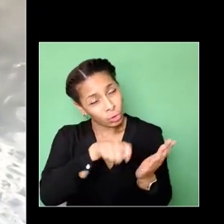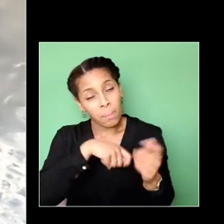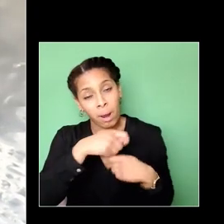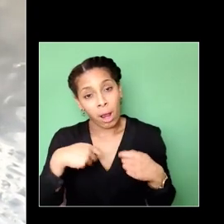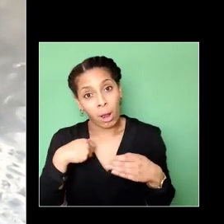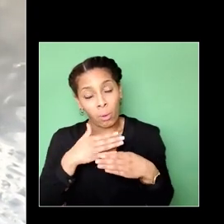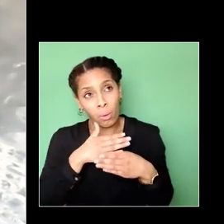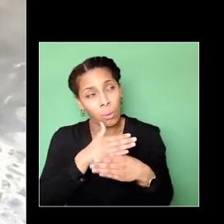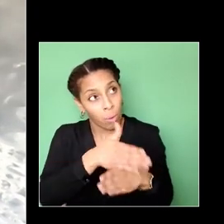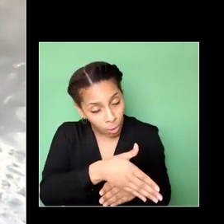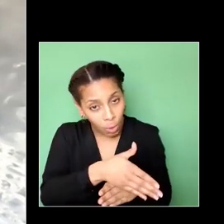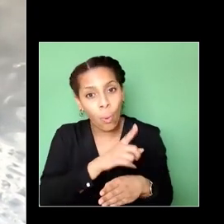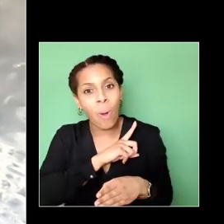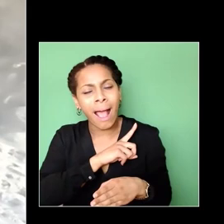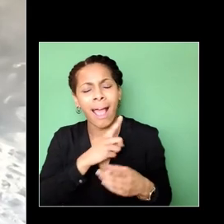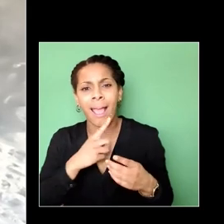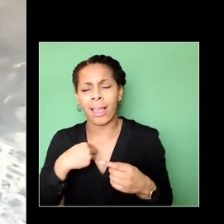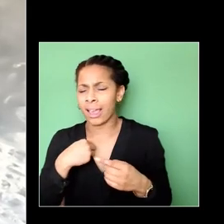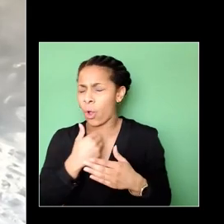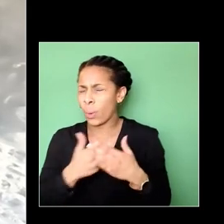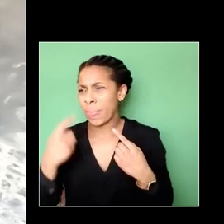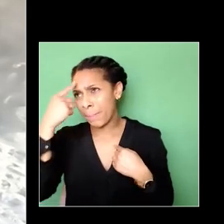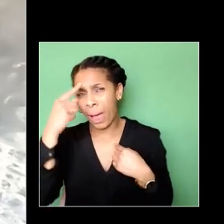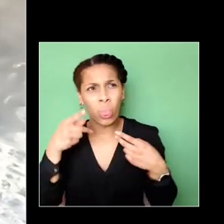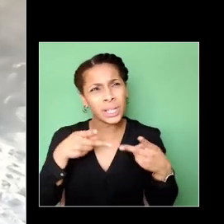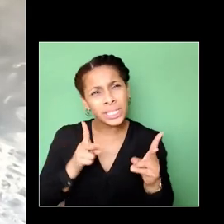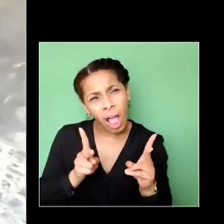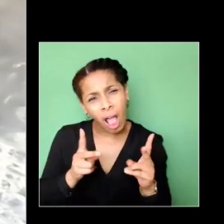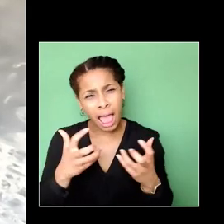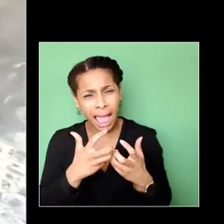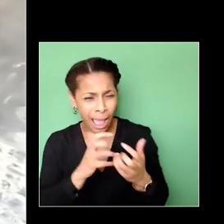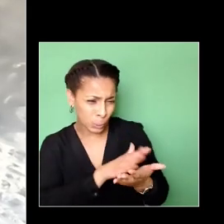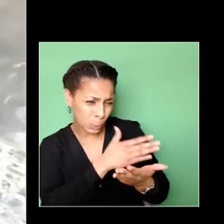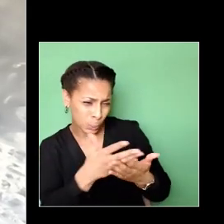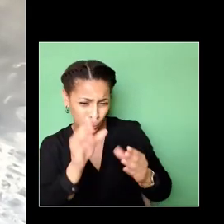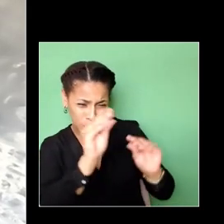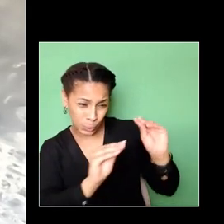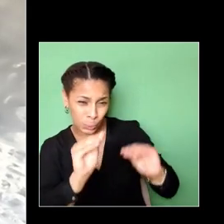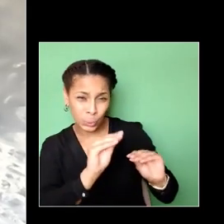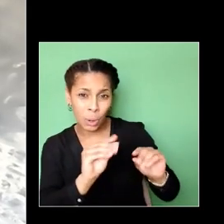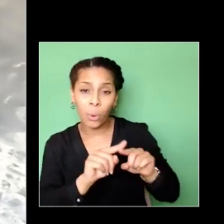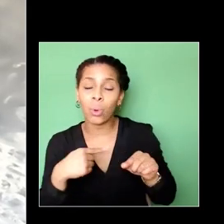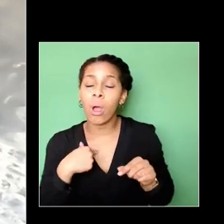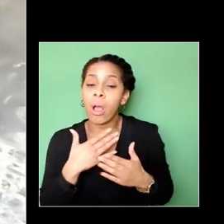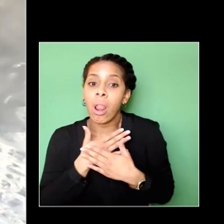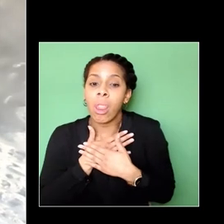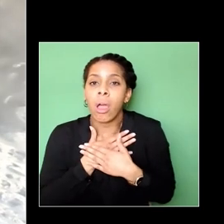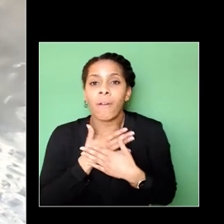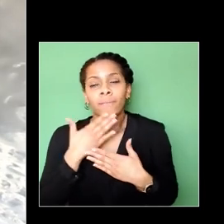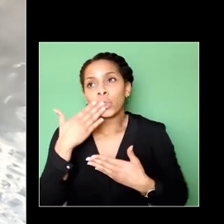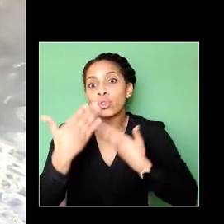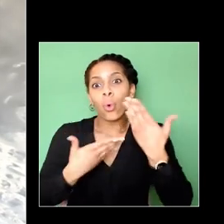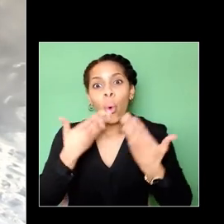style of it, but also my need, my love of storytelling, my love of a narrative, my love